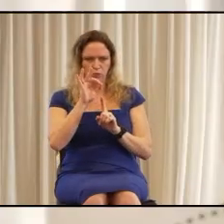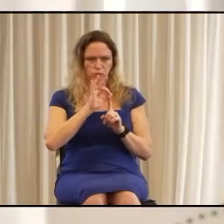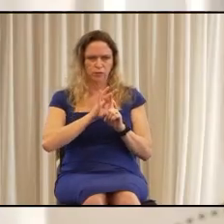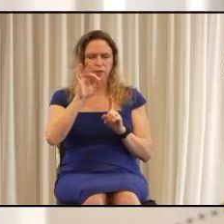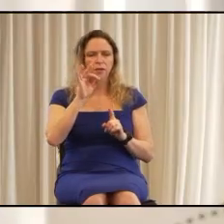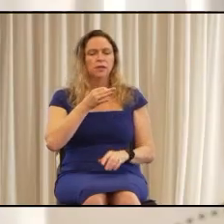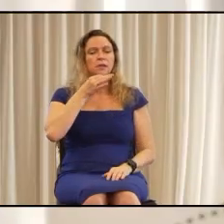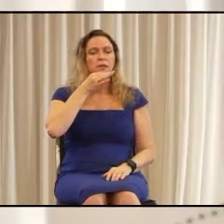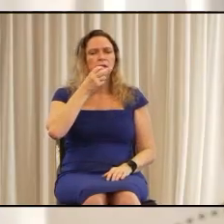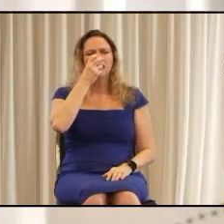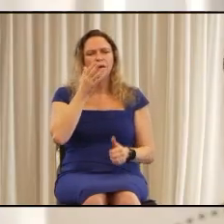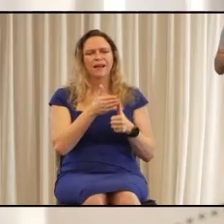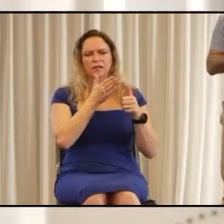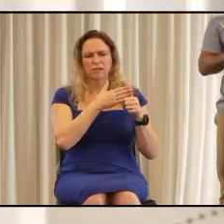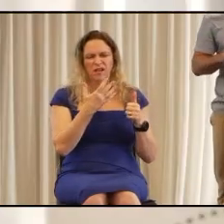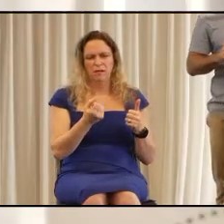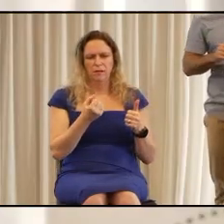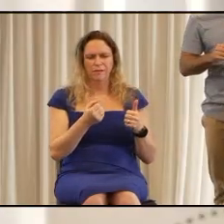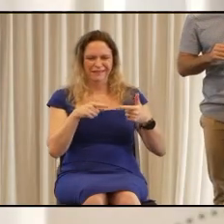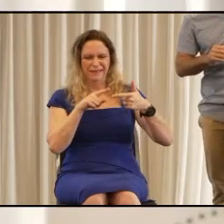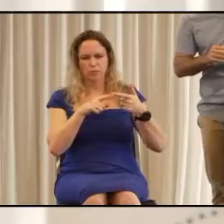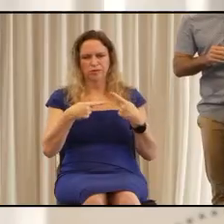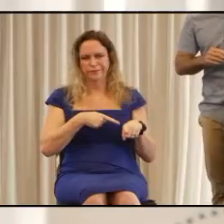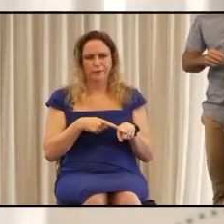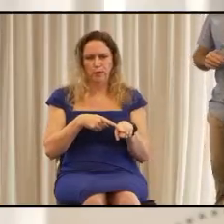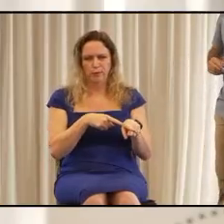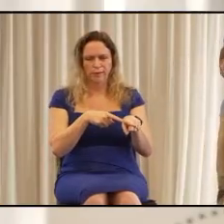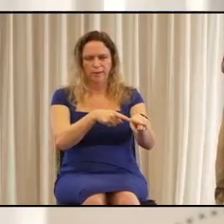ran the oldest, the young one just tags along for a little bit of a payday.